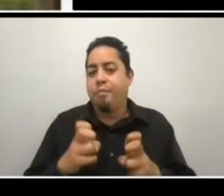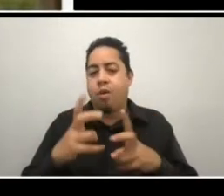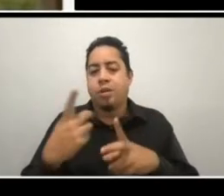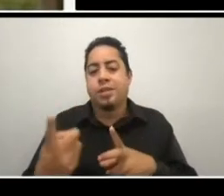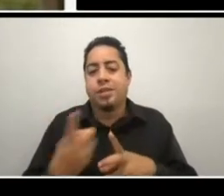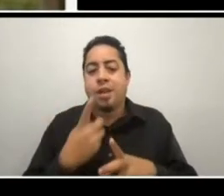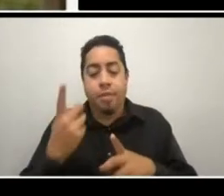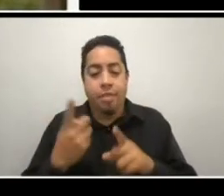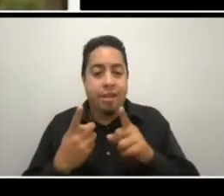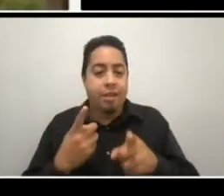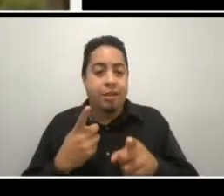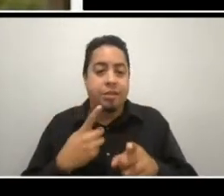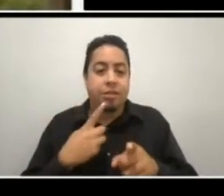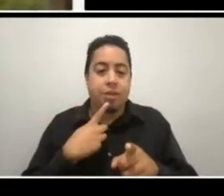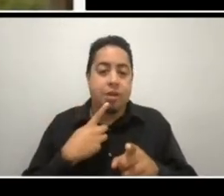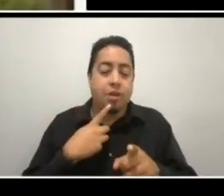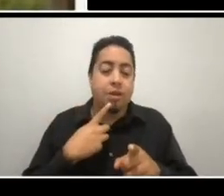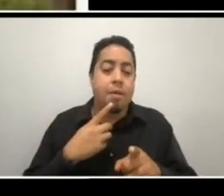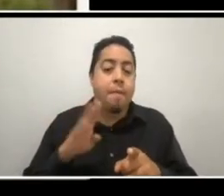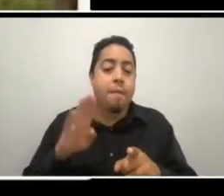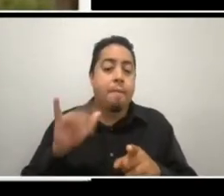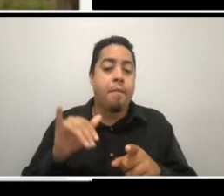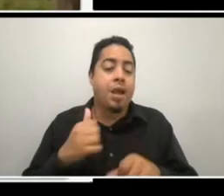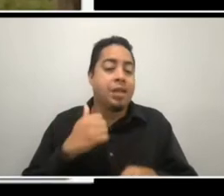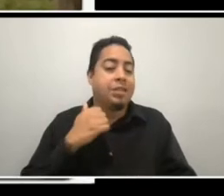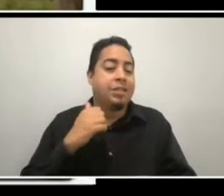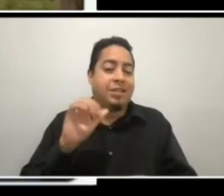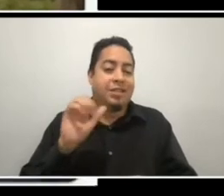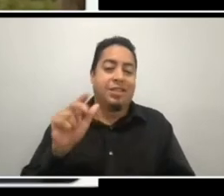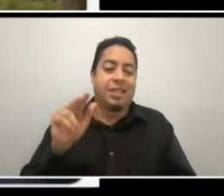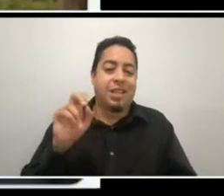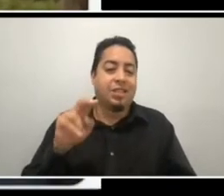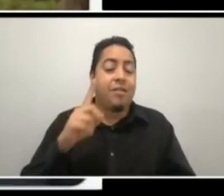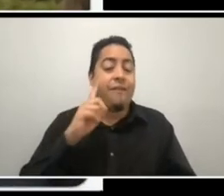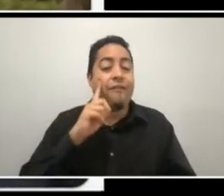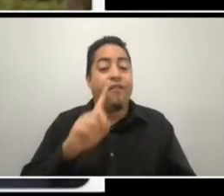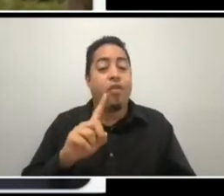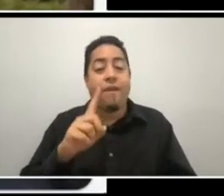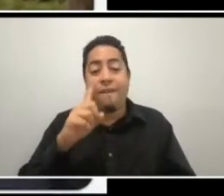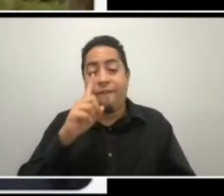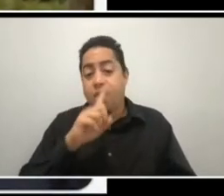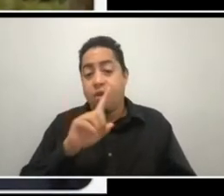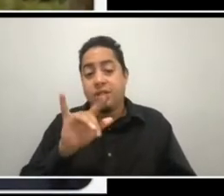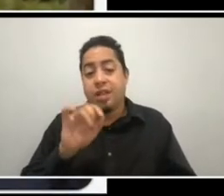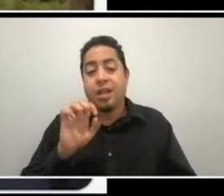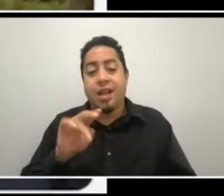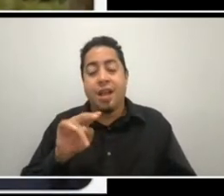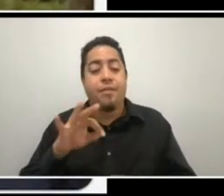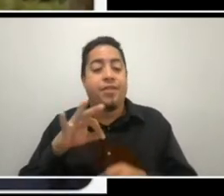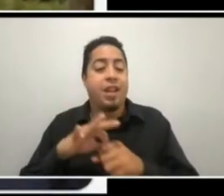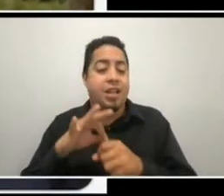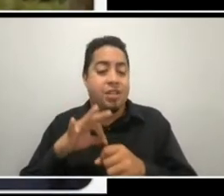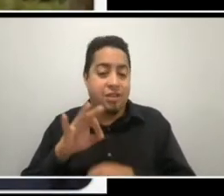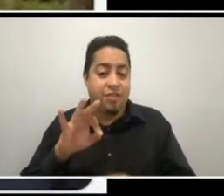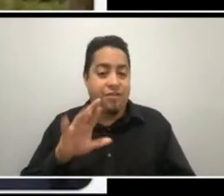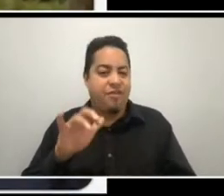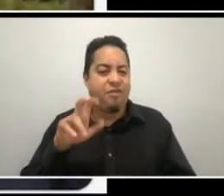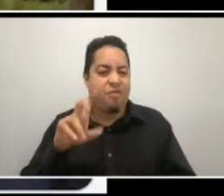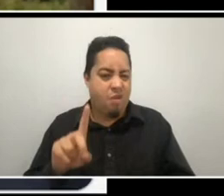later sanctioned by a judge in Michigan for making false claims of election fraud. Let's take a look at that tweet.